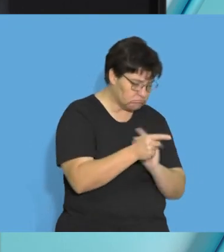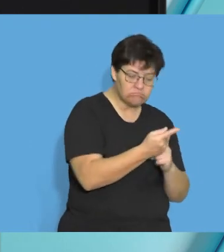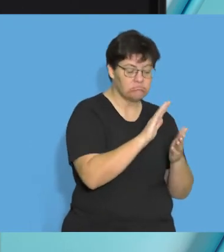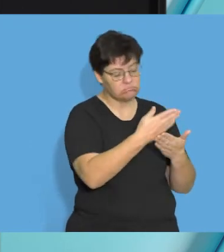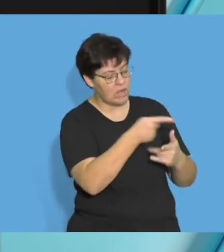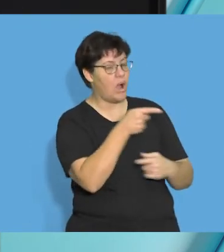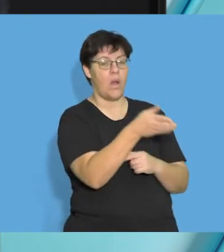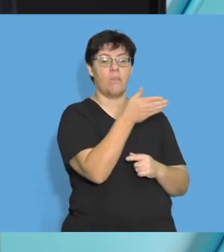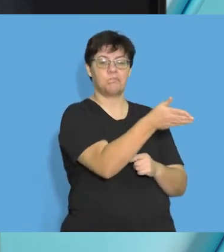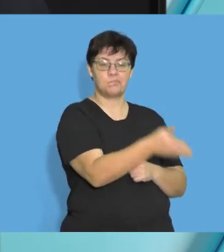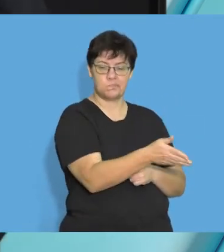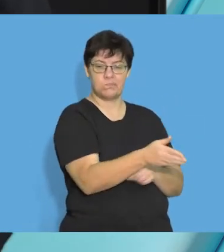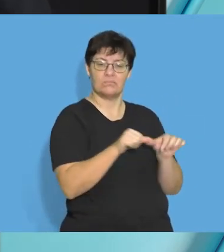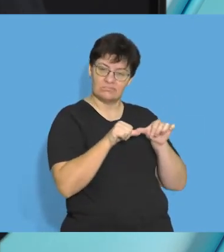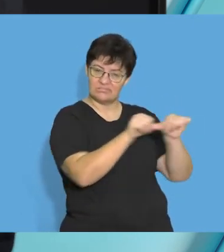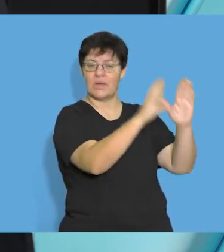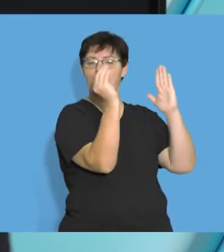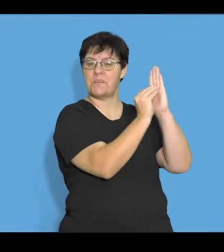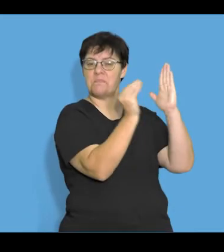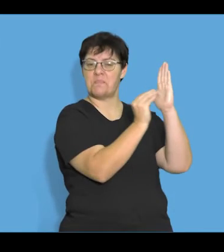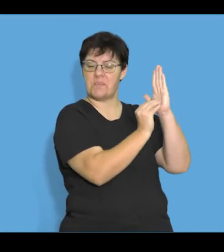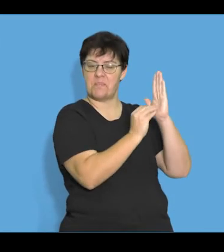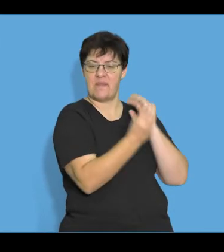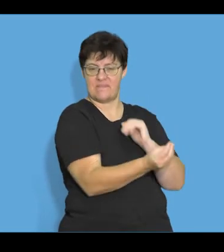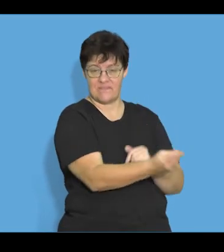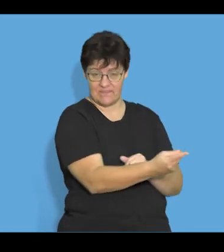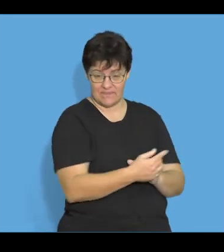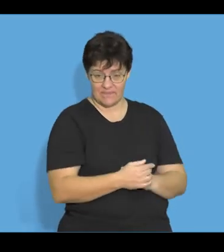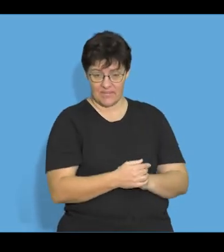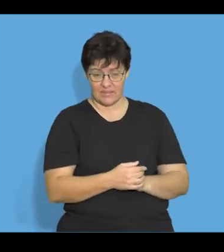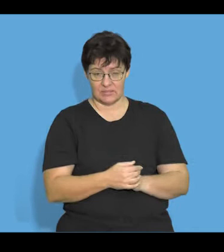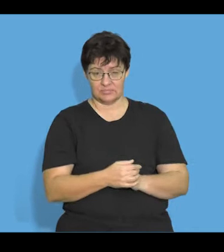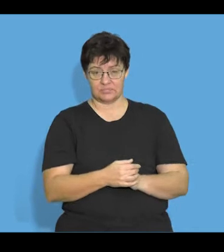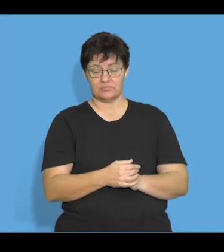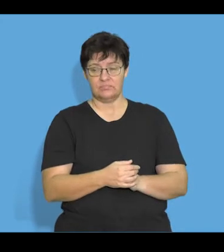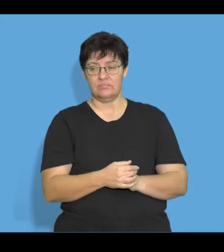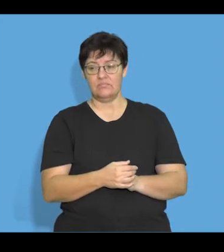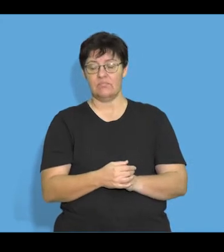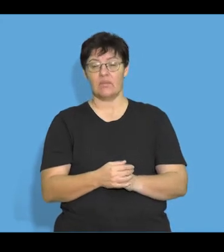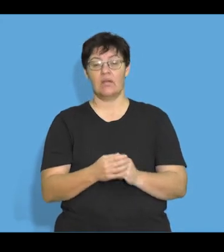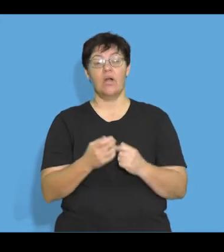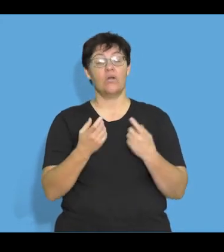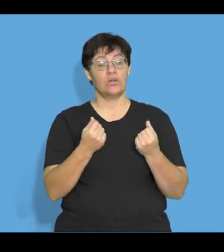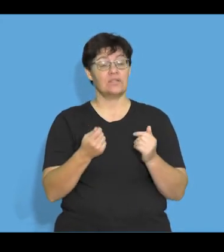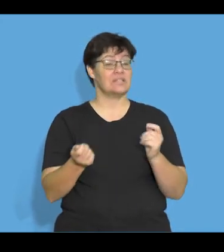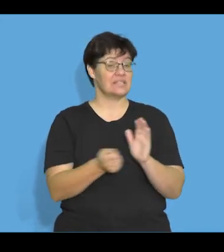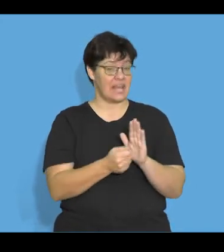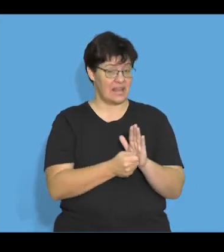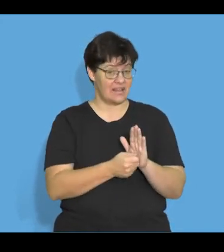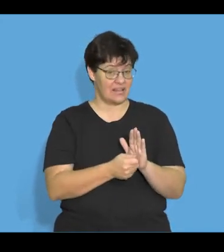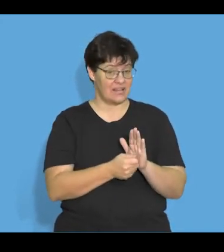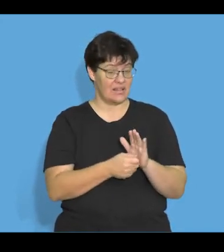a continuous record of stock. 3, cost of sales, you're using a cost of sales